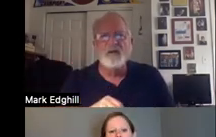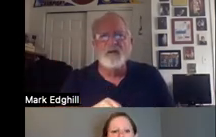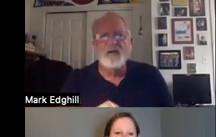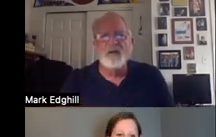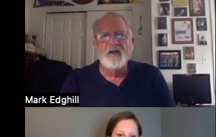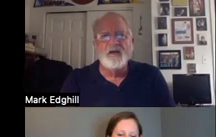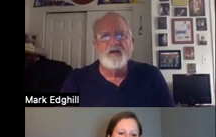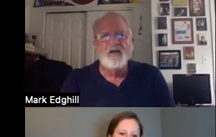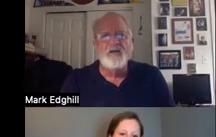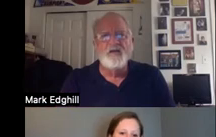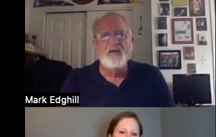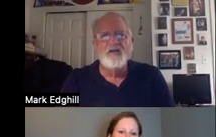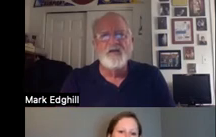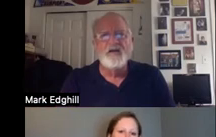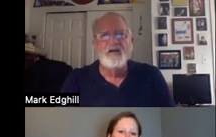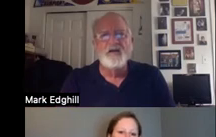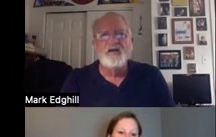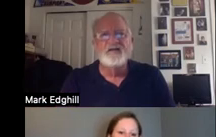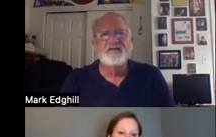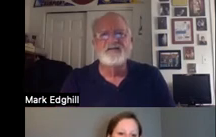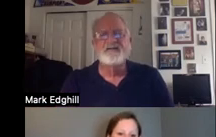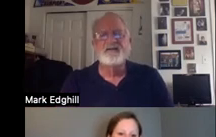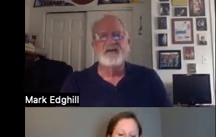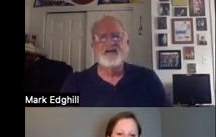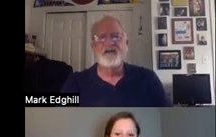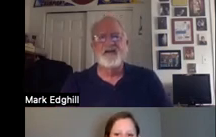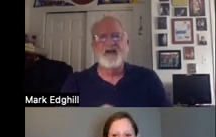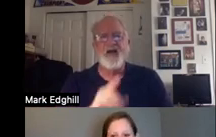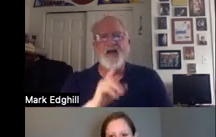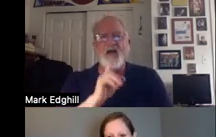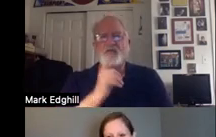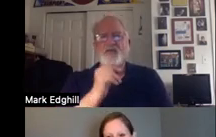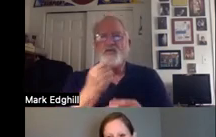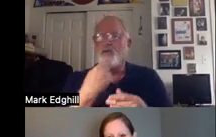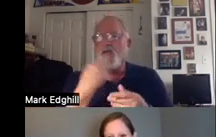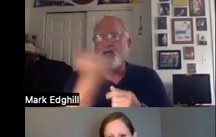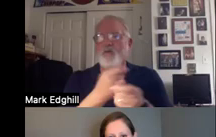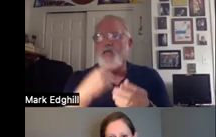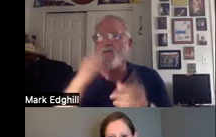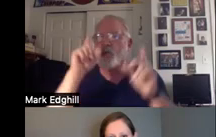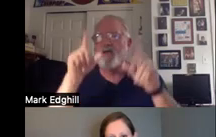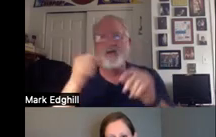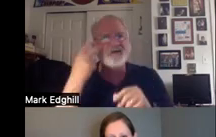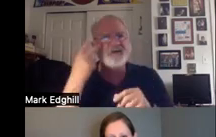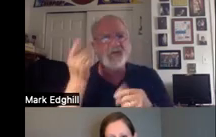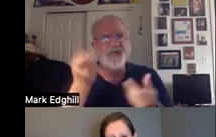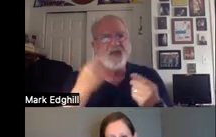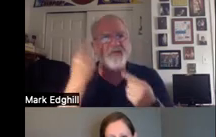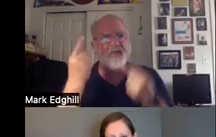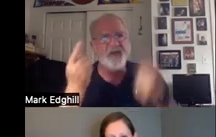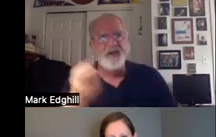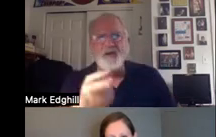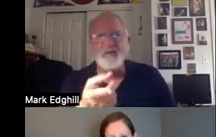There's a lot of history included just in this painting. Anyone have an opinion, see what